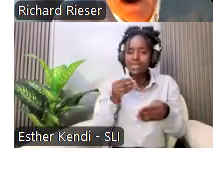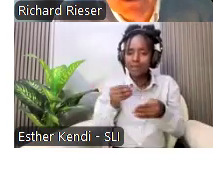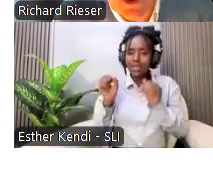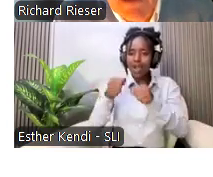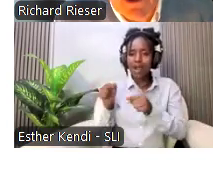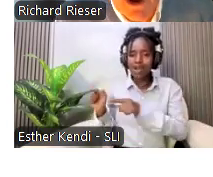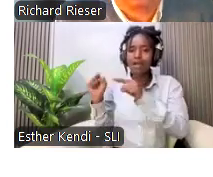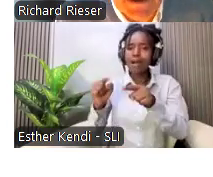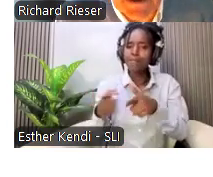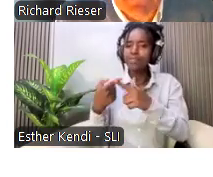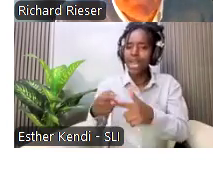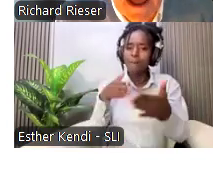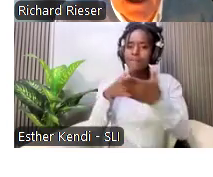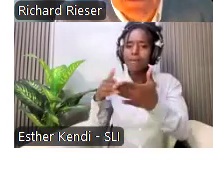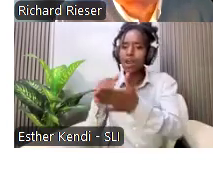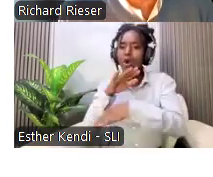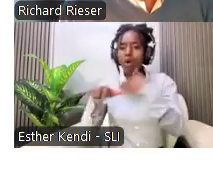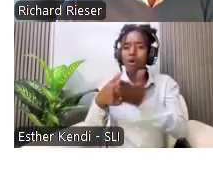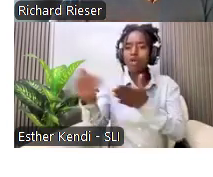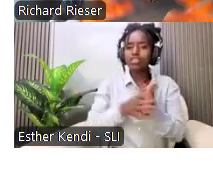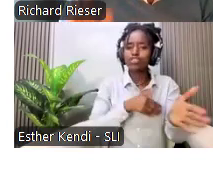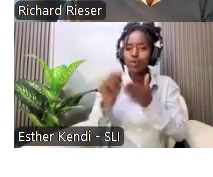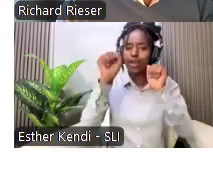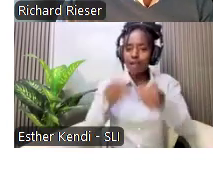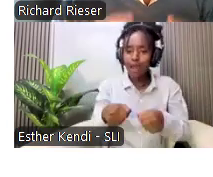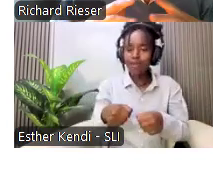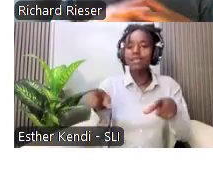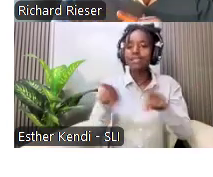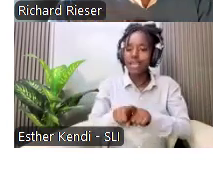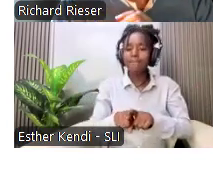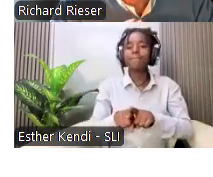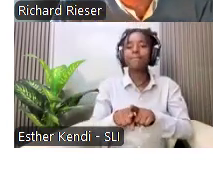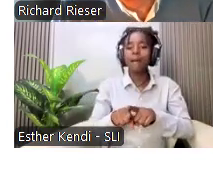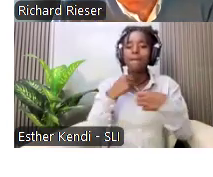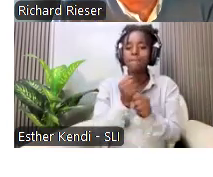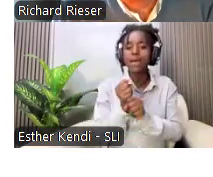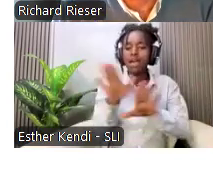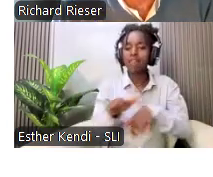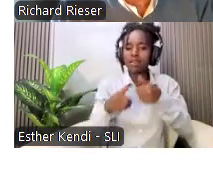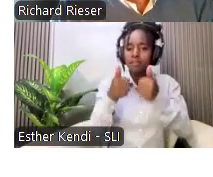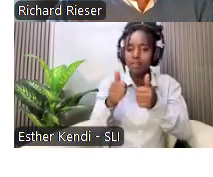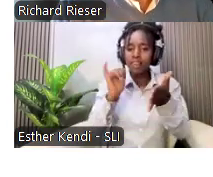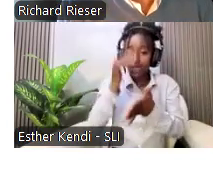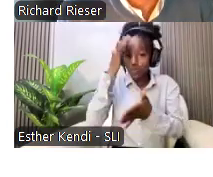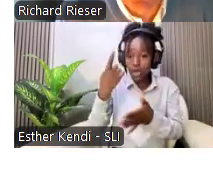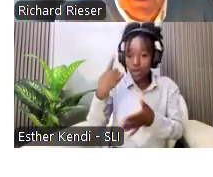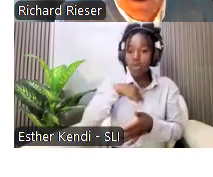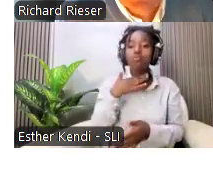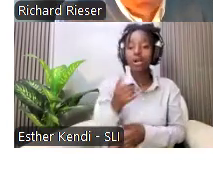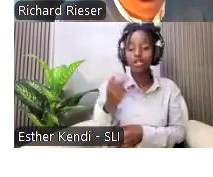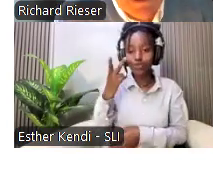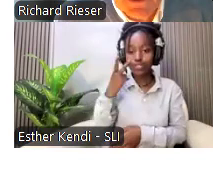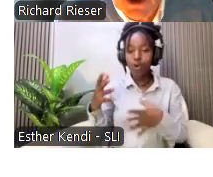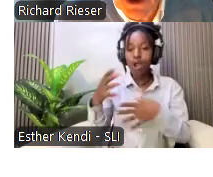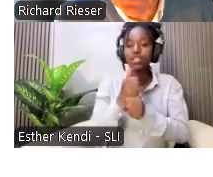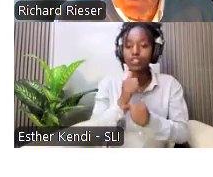these barriers, whatever our particular impairment is. And that's why we favour cross-impairment organisation as the best way forward.